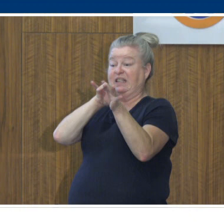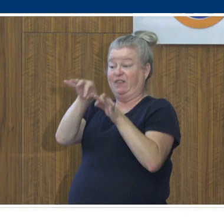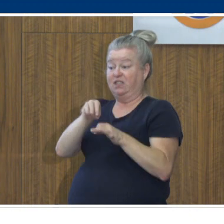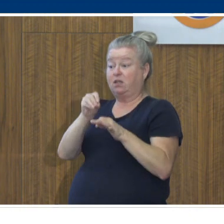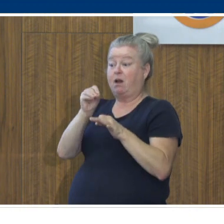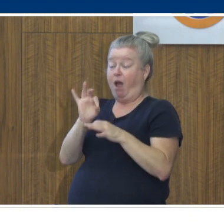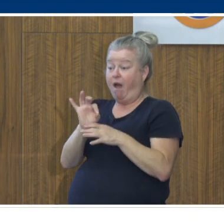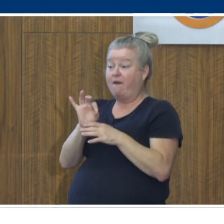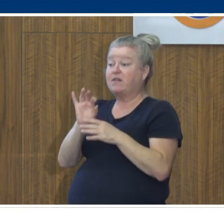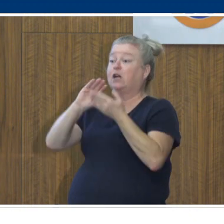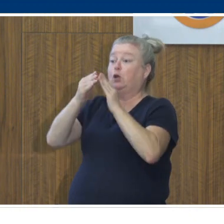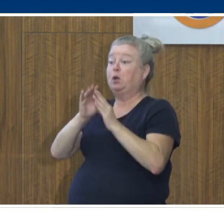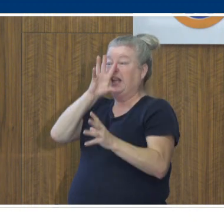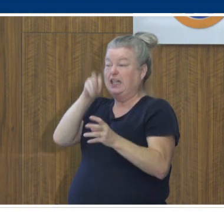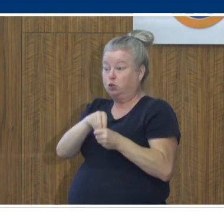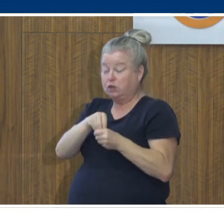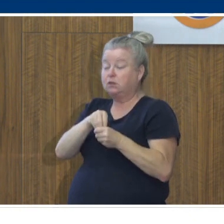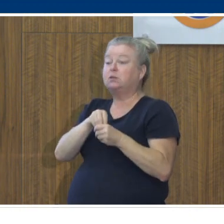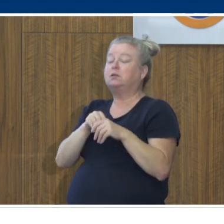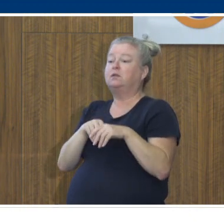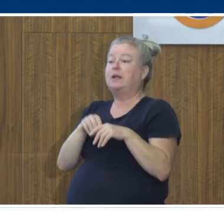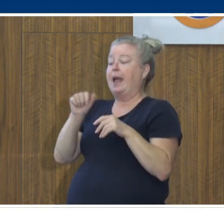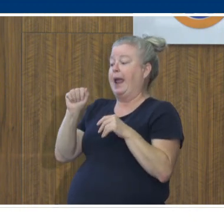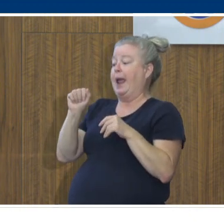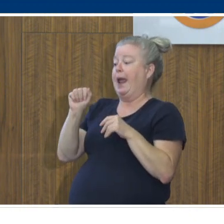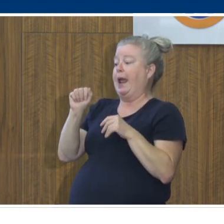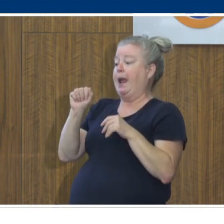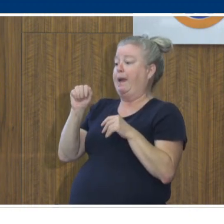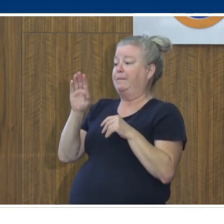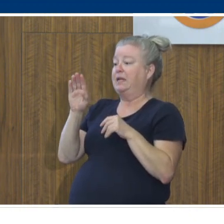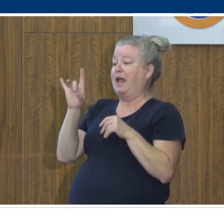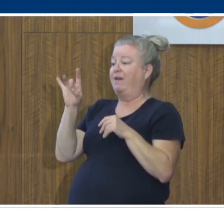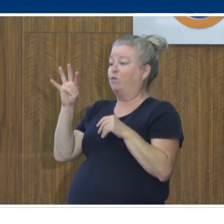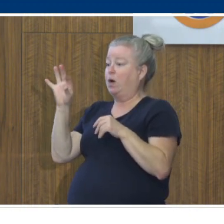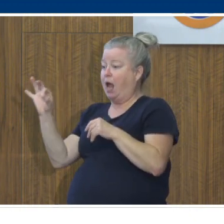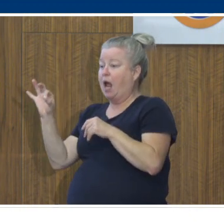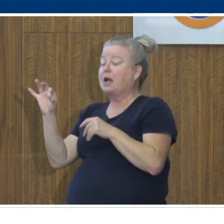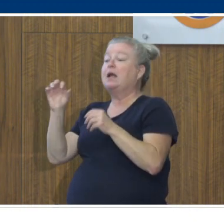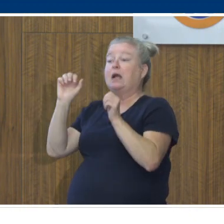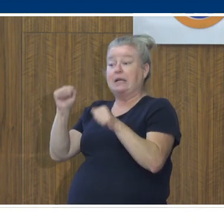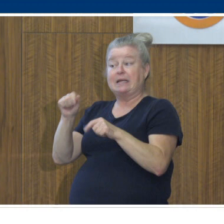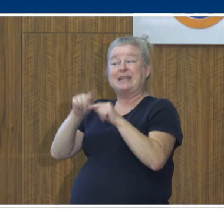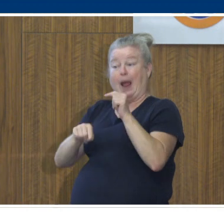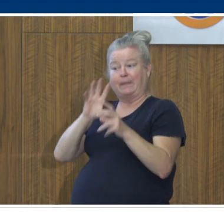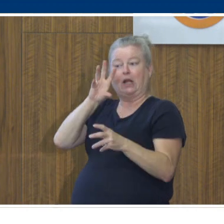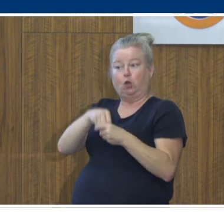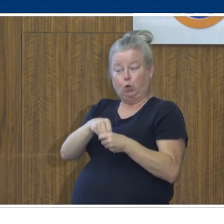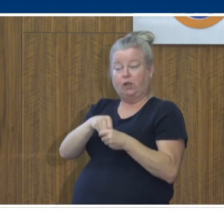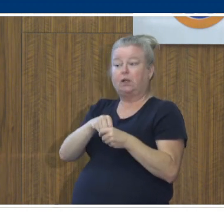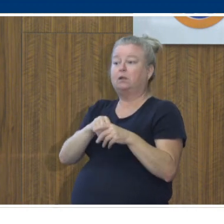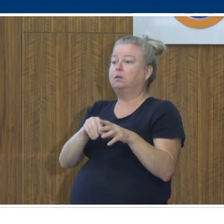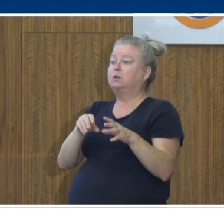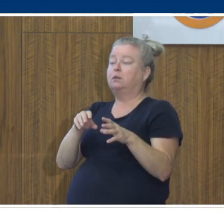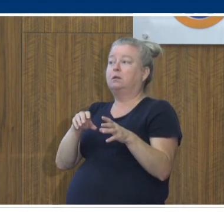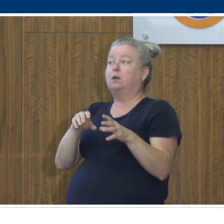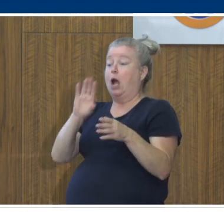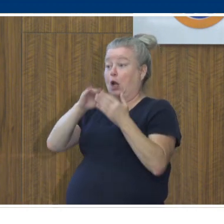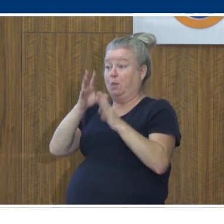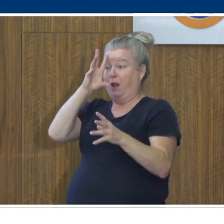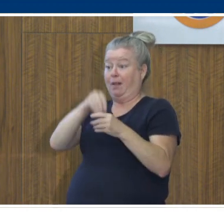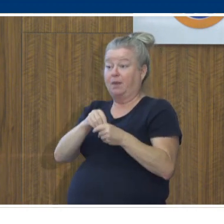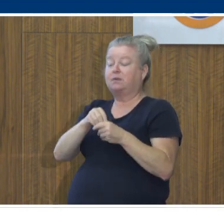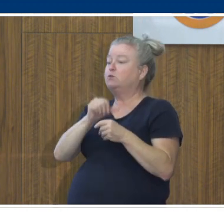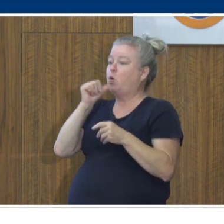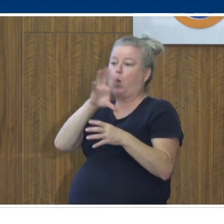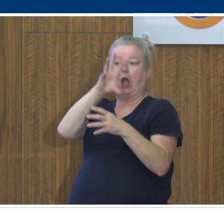what a community of interest is, AB 849 also tells us what it can't include, and communities of interest do not include relationships with